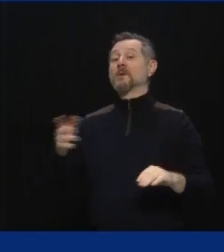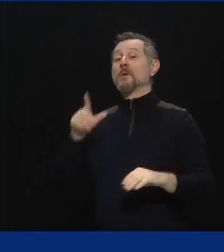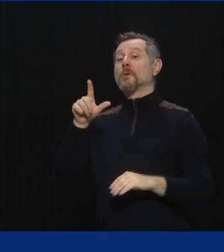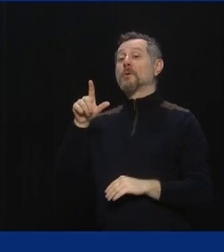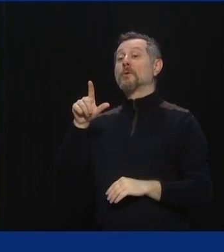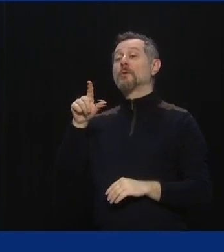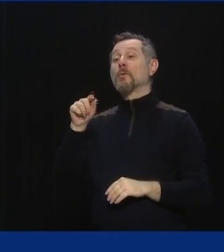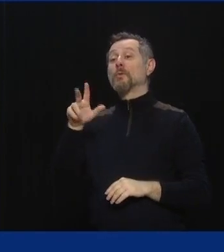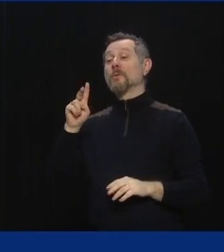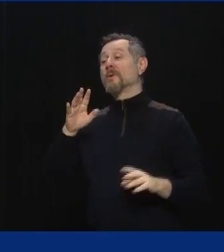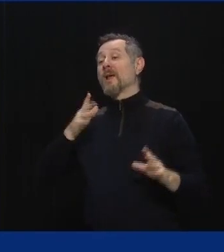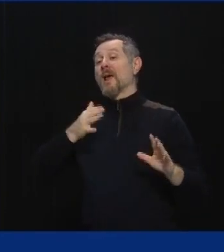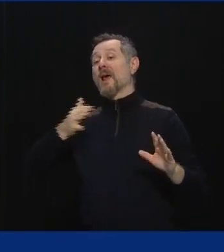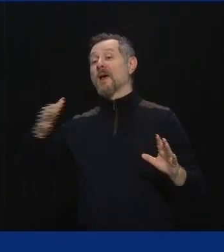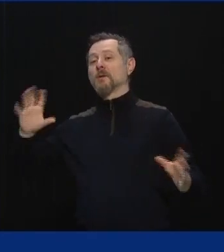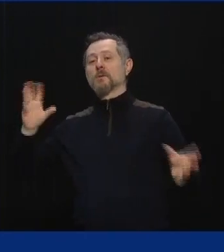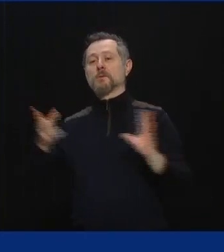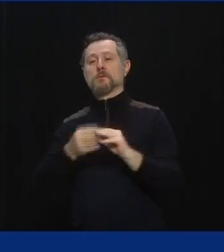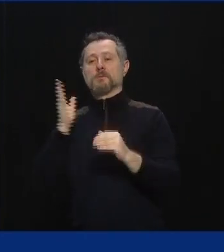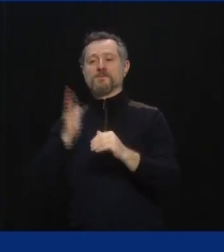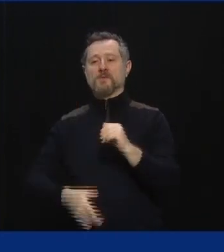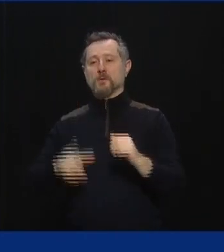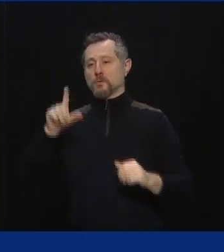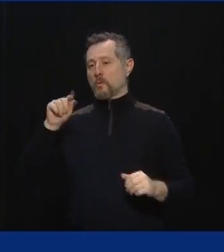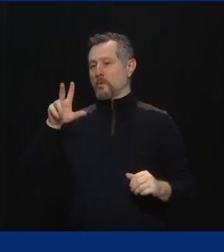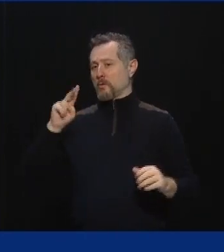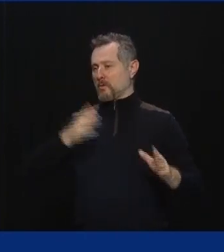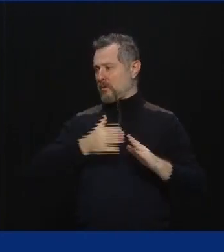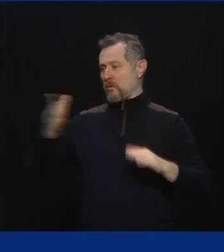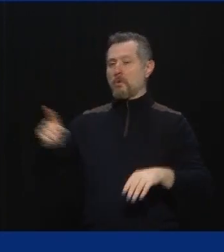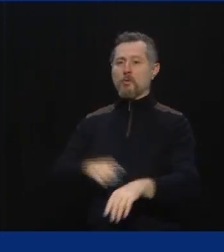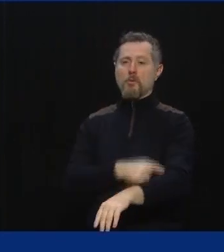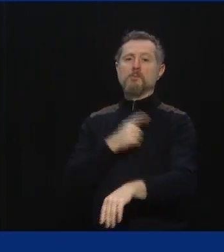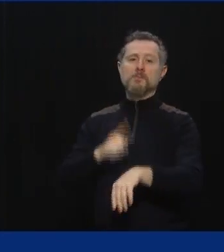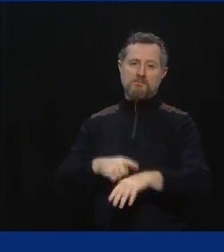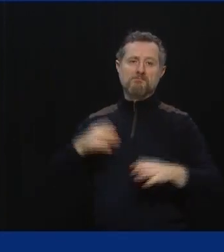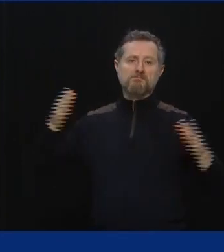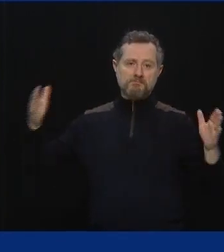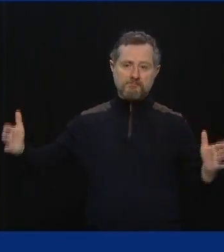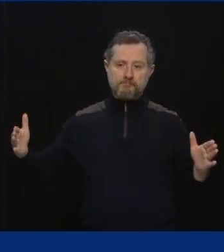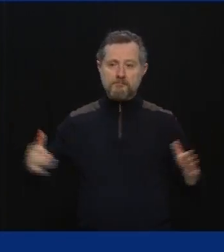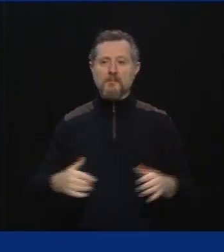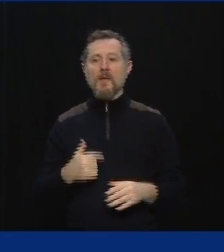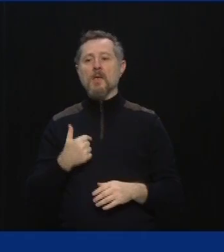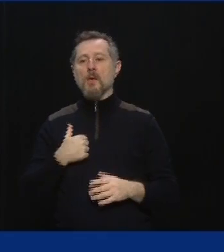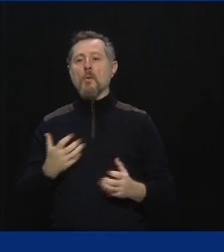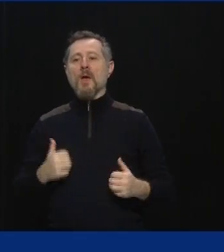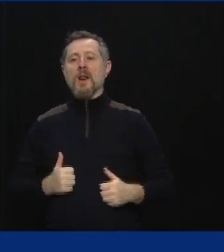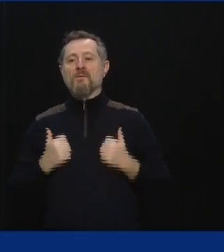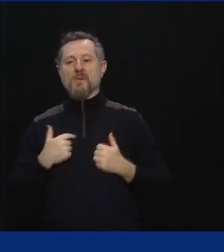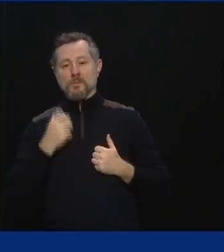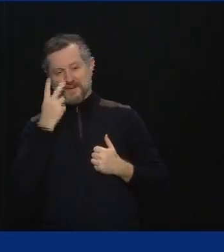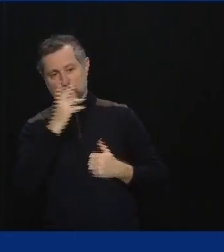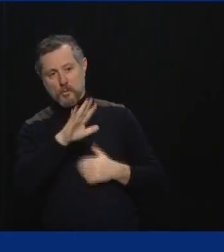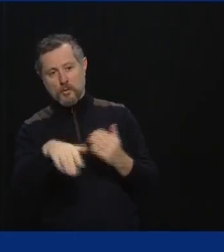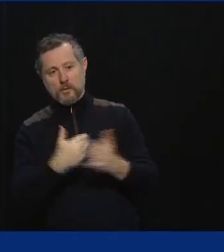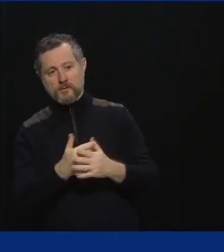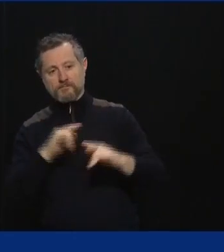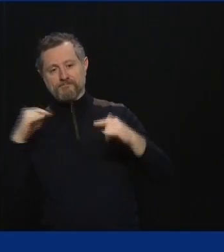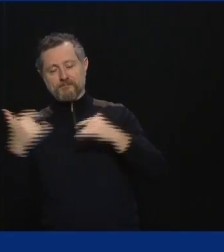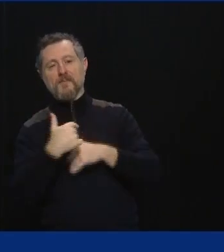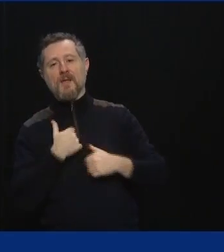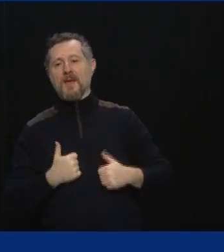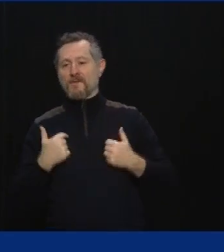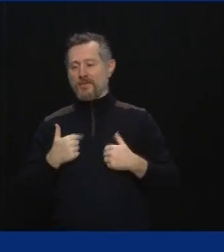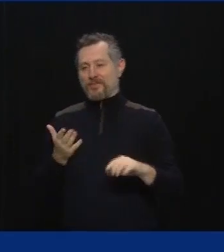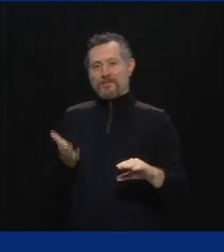going to say that sounds really far off, so maybe we can talk about this as well. I want to live to see the rest of these gates, so I'm not getting any younger.